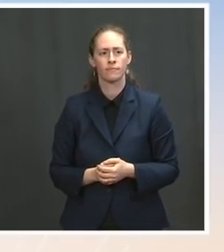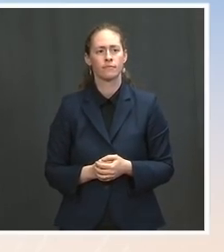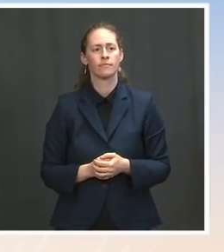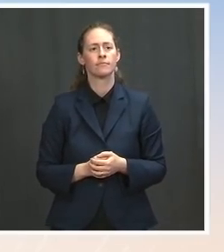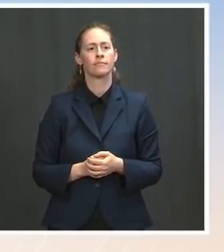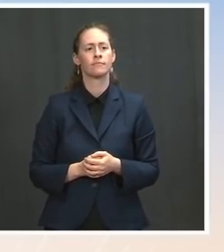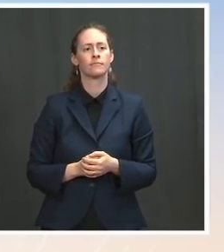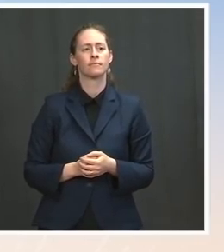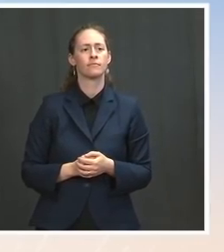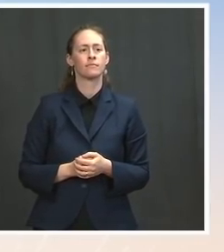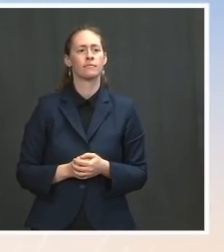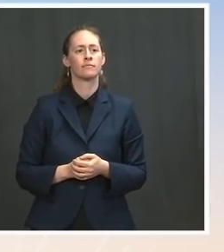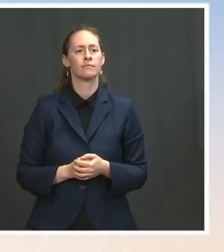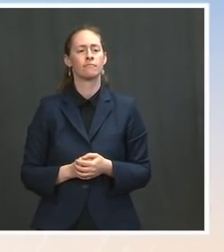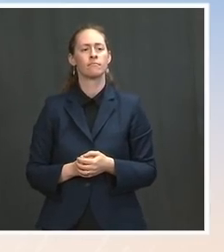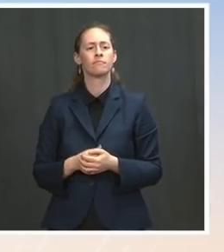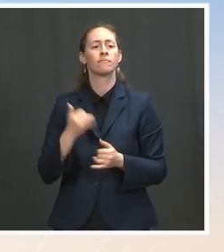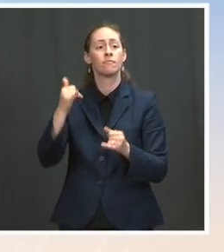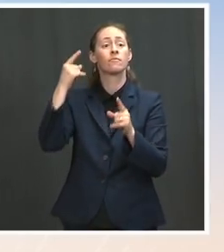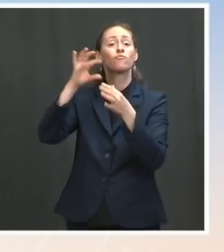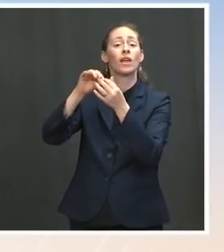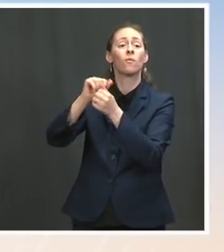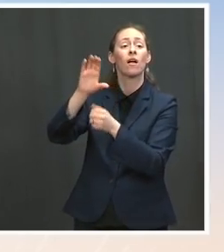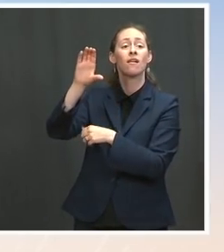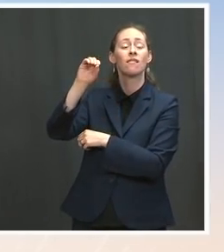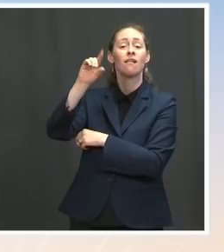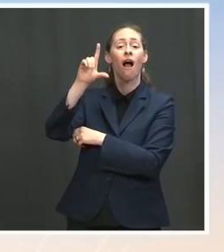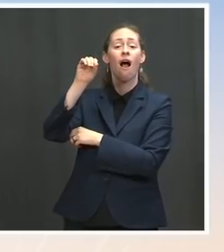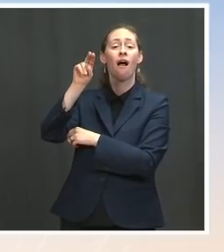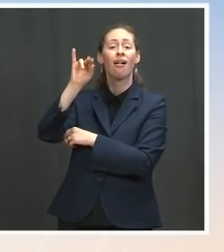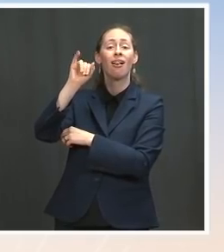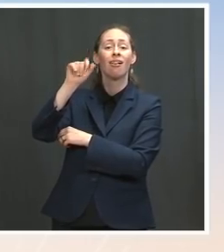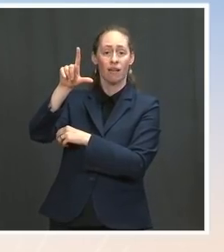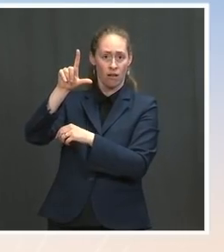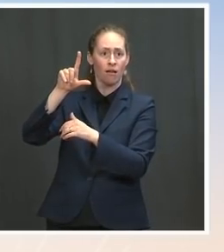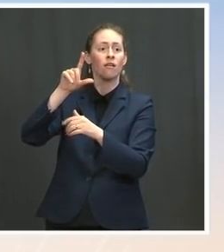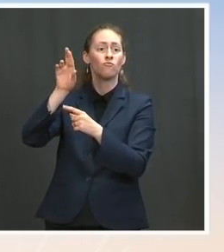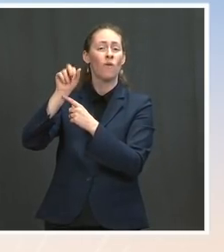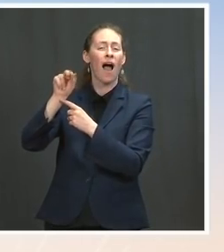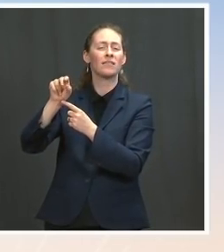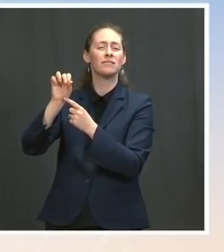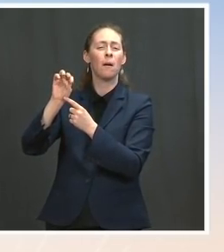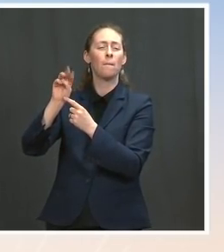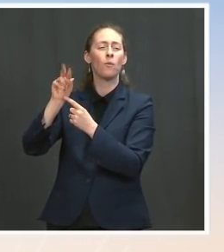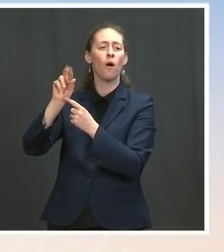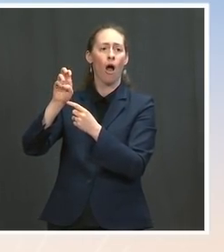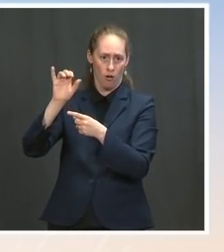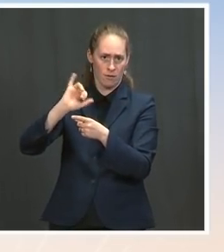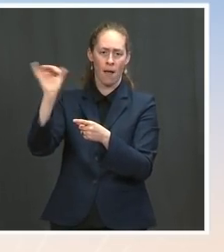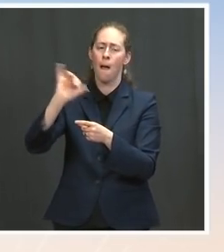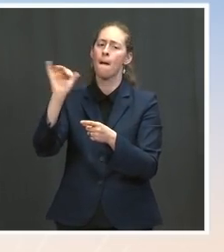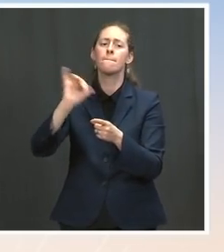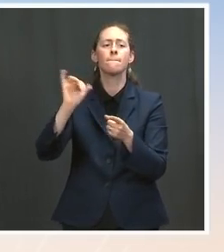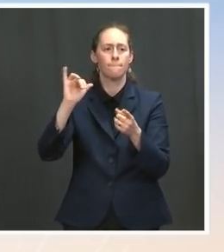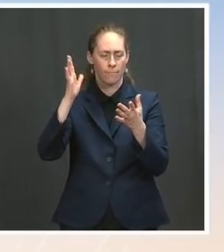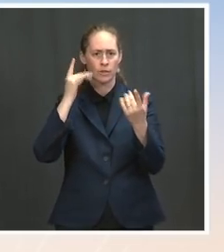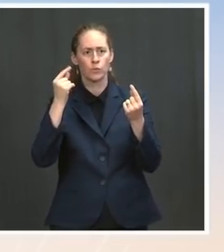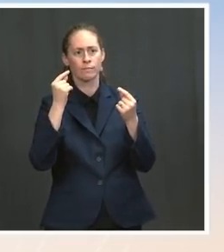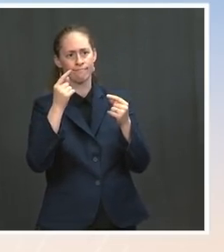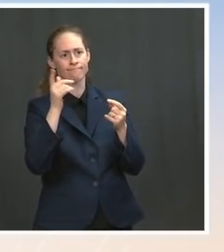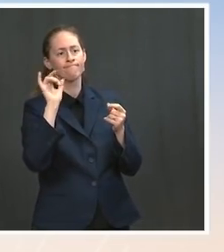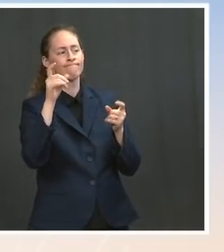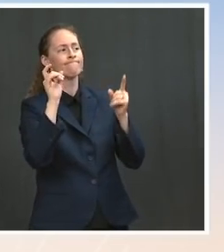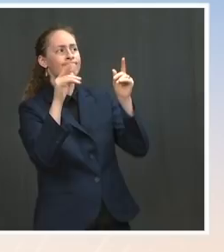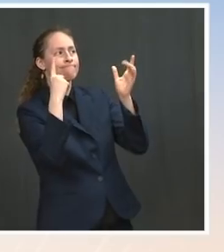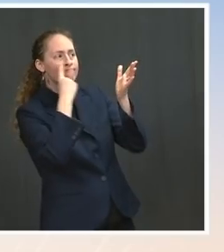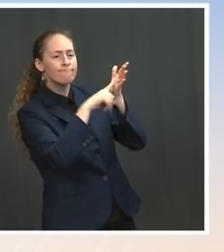The colonial ransomware attack, we will continue to be in direct touch with Moscow. We will continue to make the case that